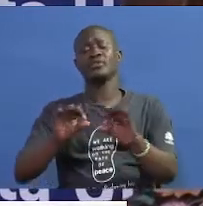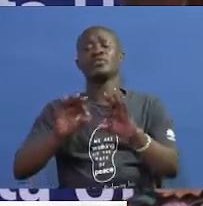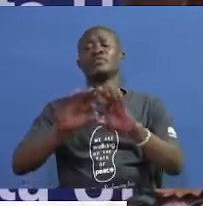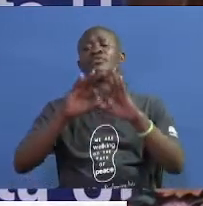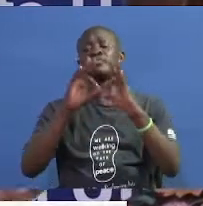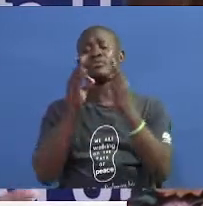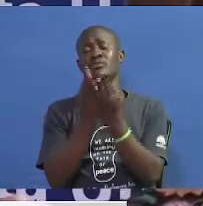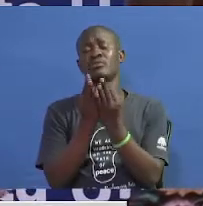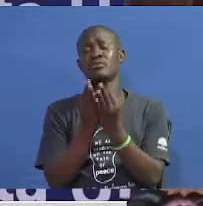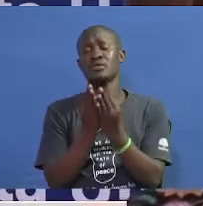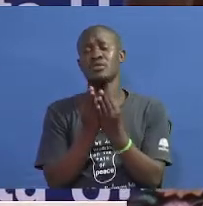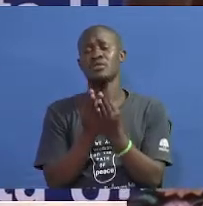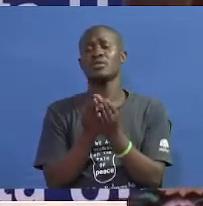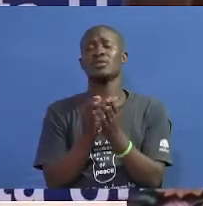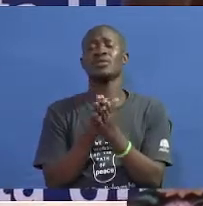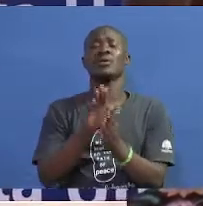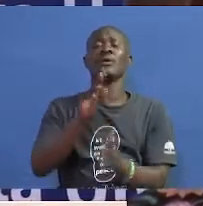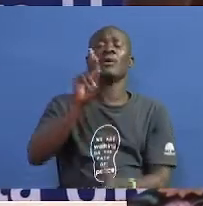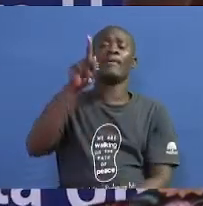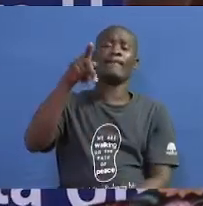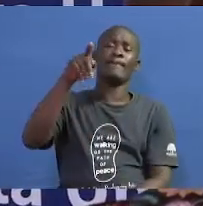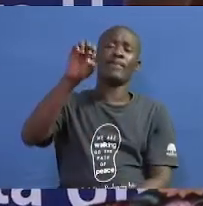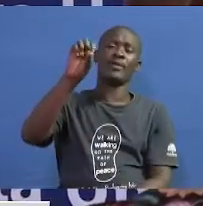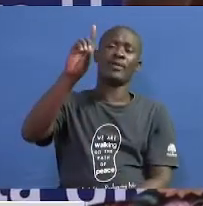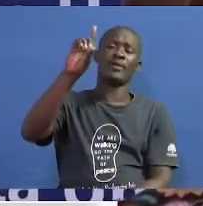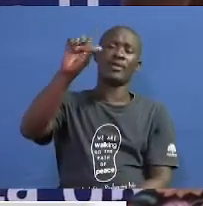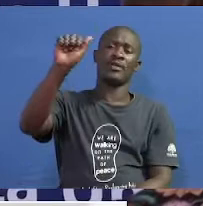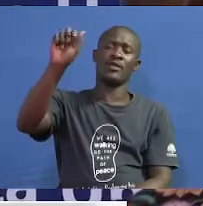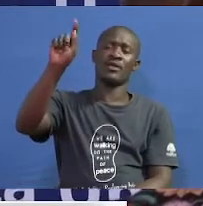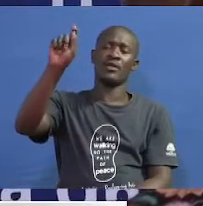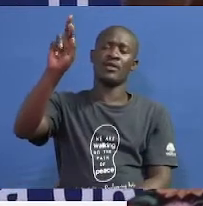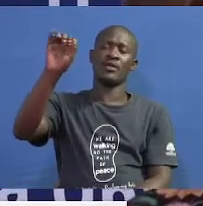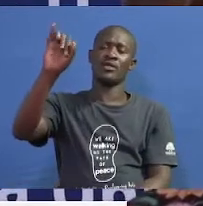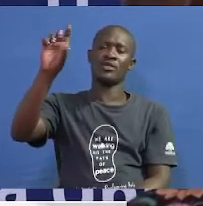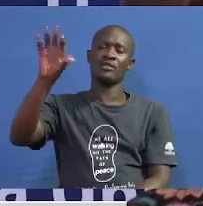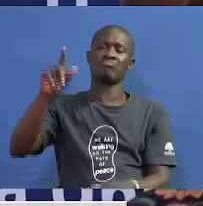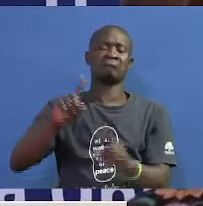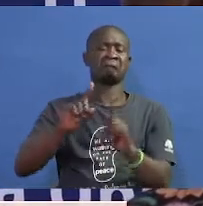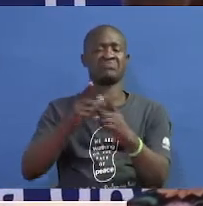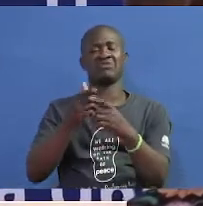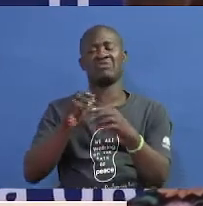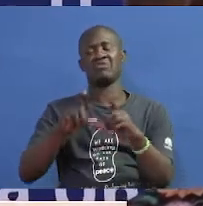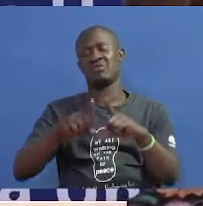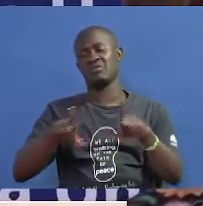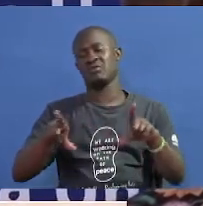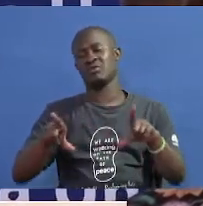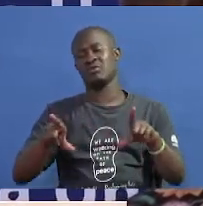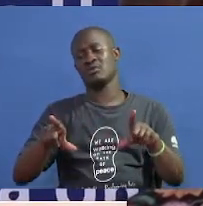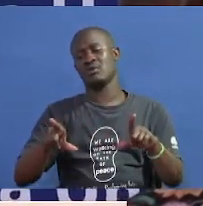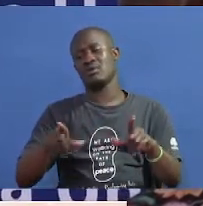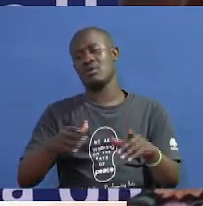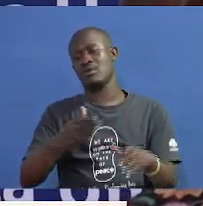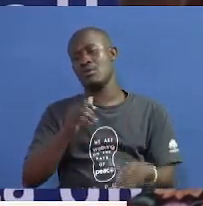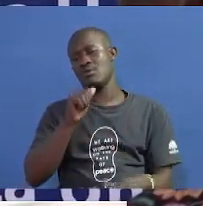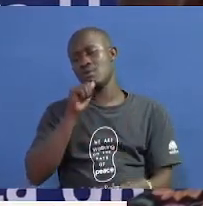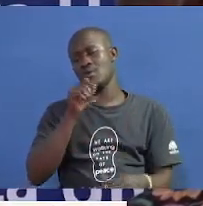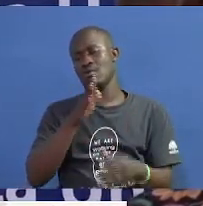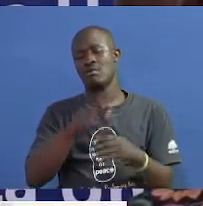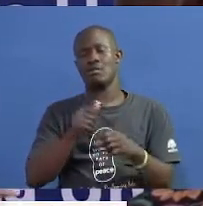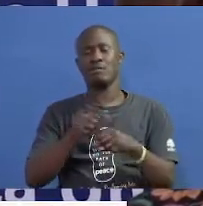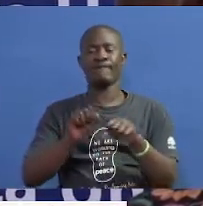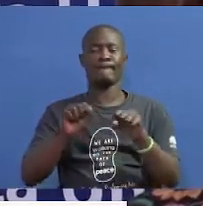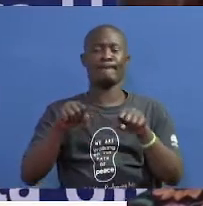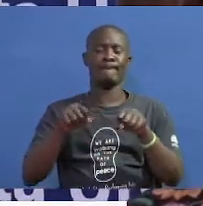family medicine, obstetrics, pediatrics, and it's closed captioned in multiple different languages. And we